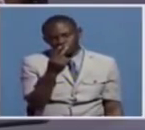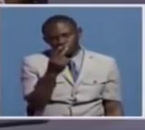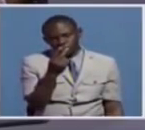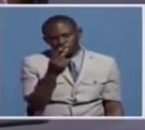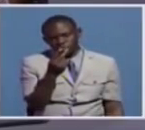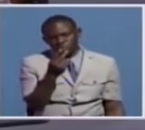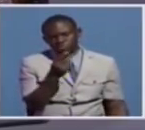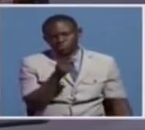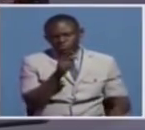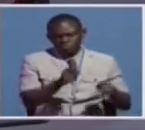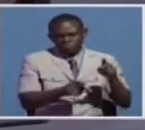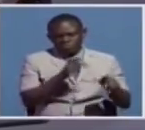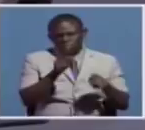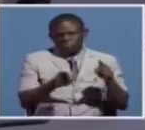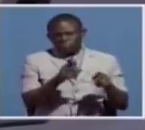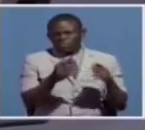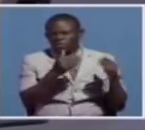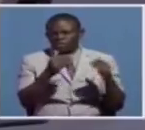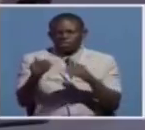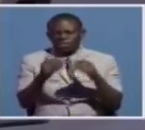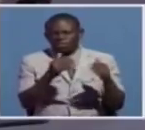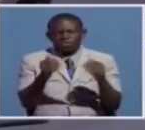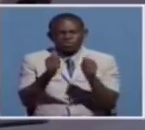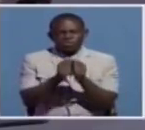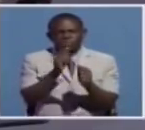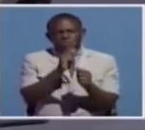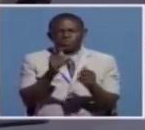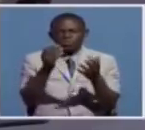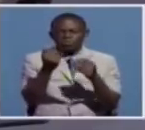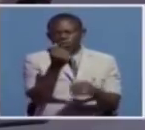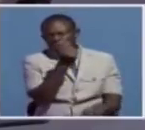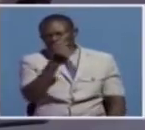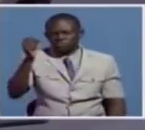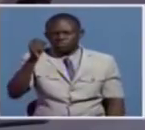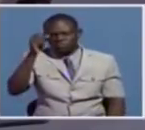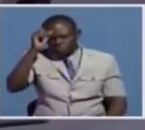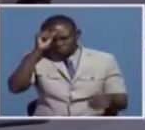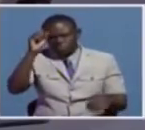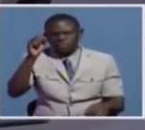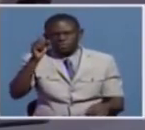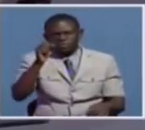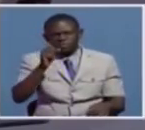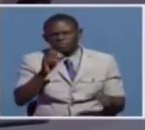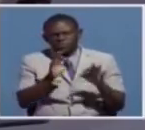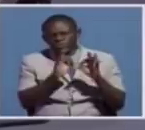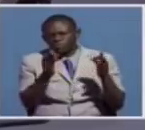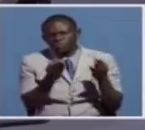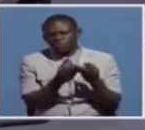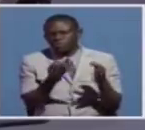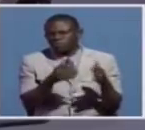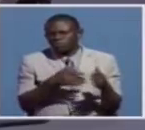attempts by people to wrestle power from him. Absolutely. Illegally. And these were, how did they affect the family? I think the effect on the